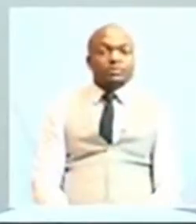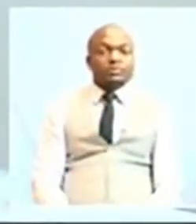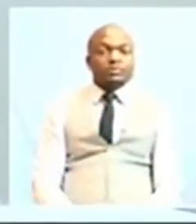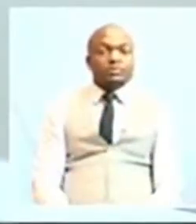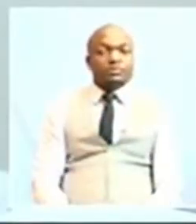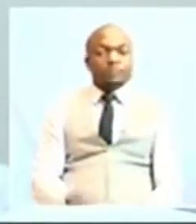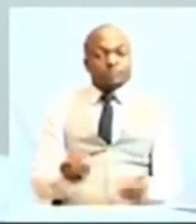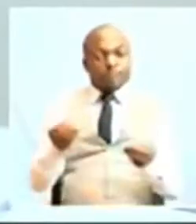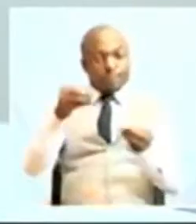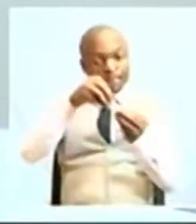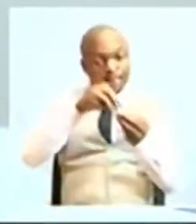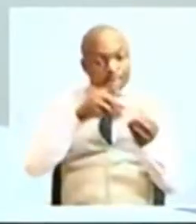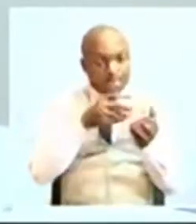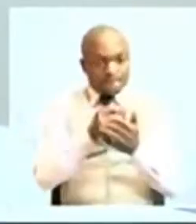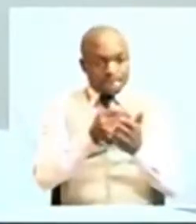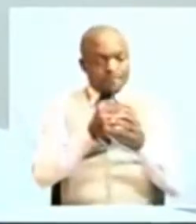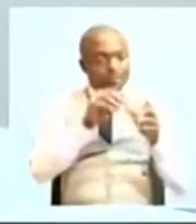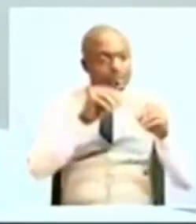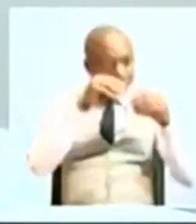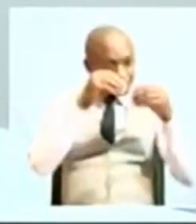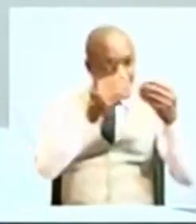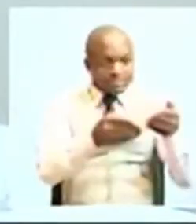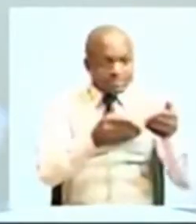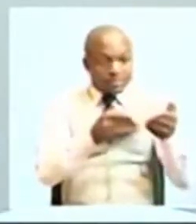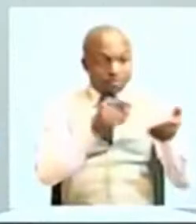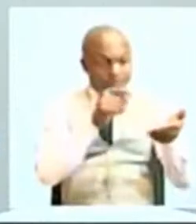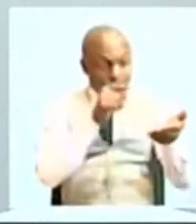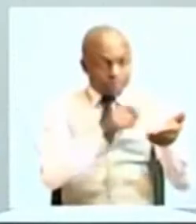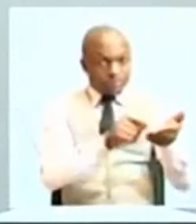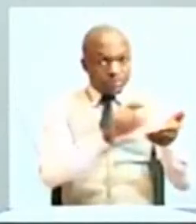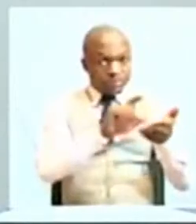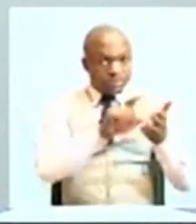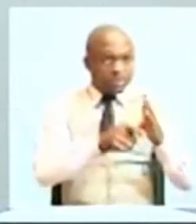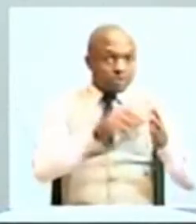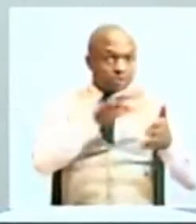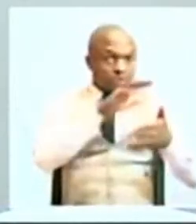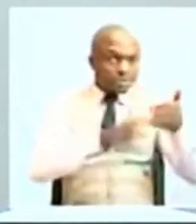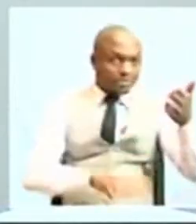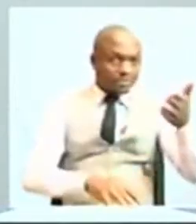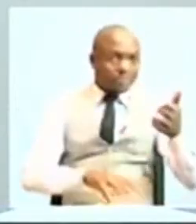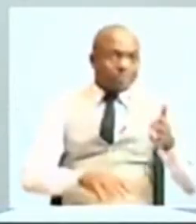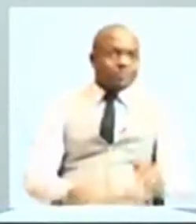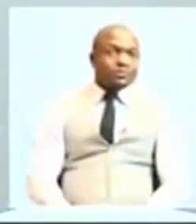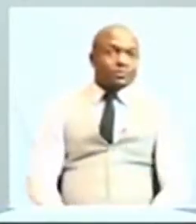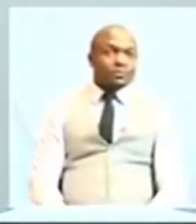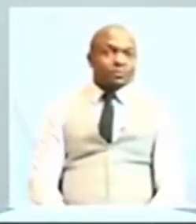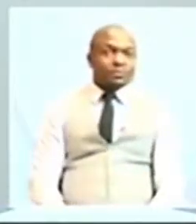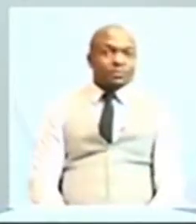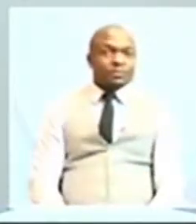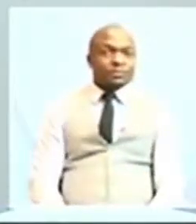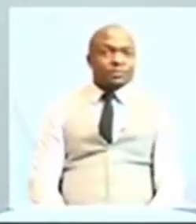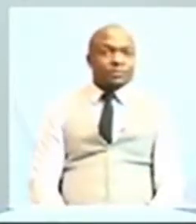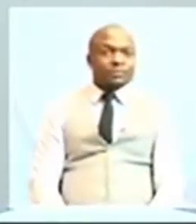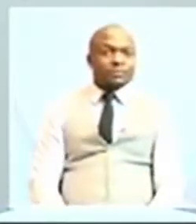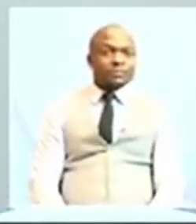The additional funds were granted, according to these minutes, May 2024.